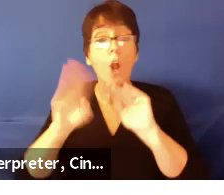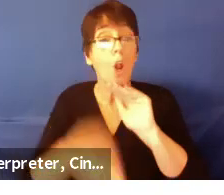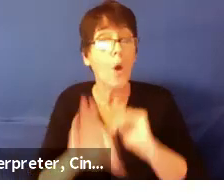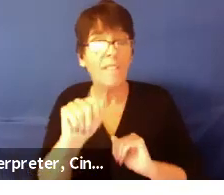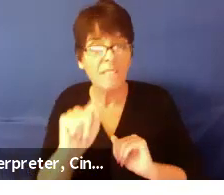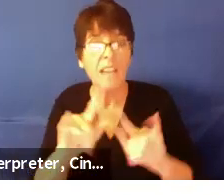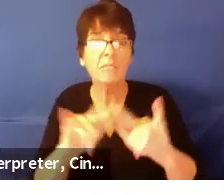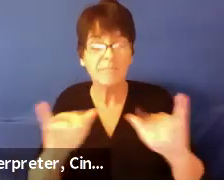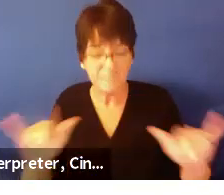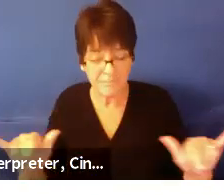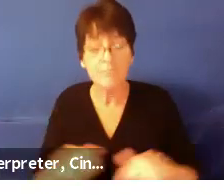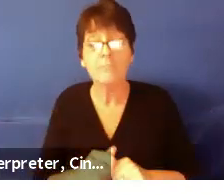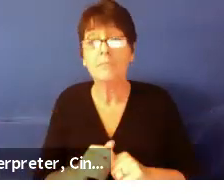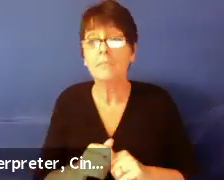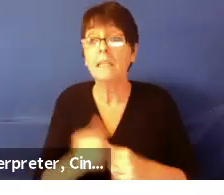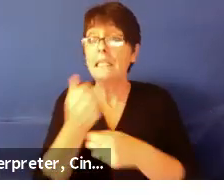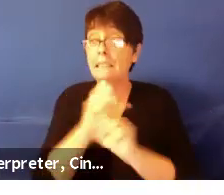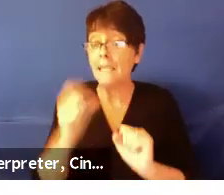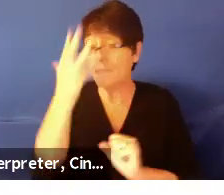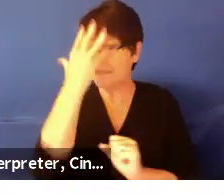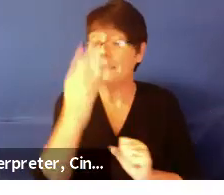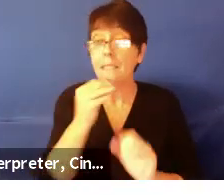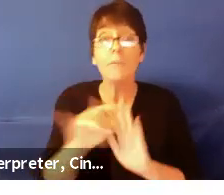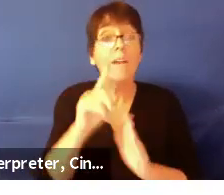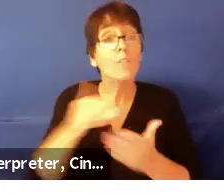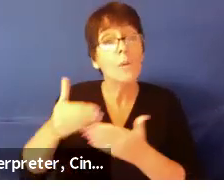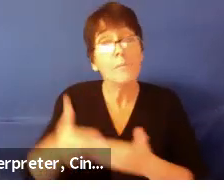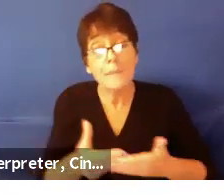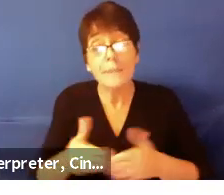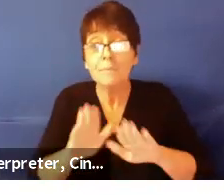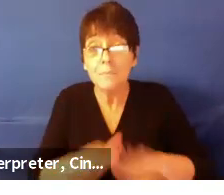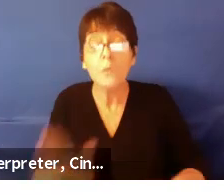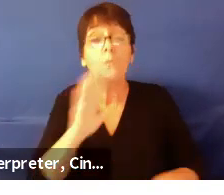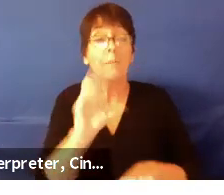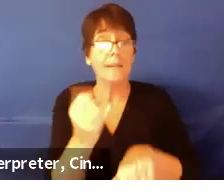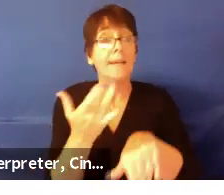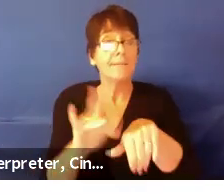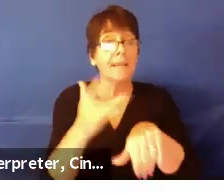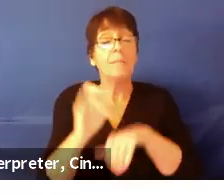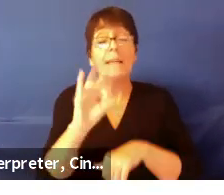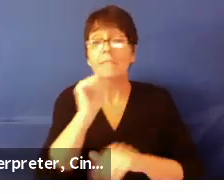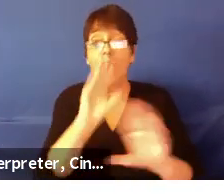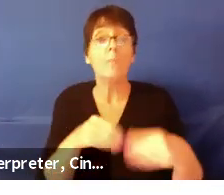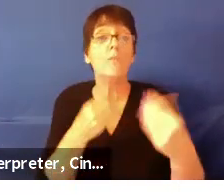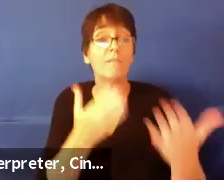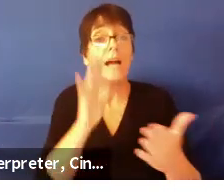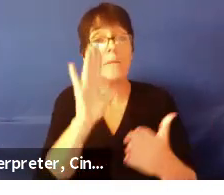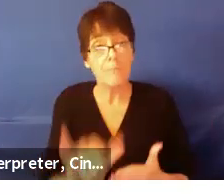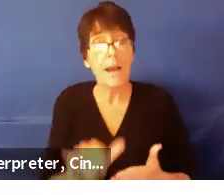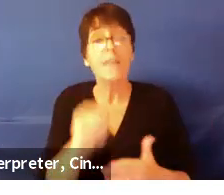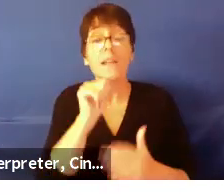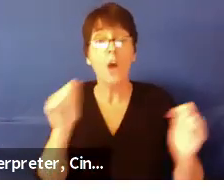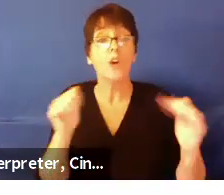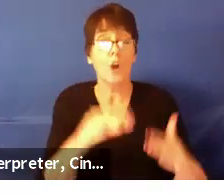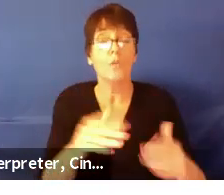etc. Safe sleep options for infants and toddlers will be available if not provided by the non-congregate